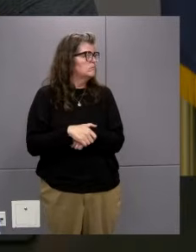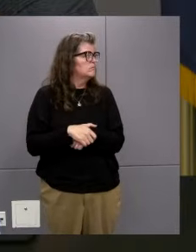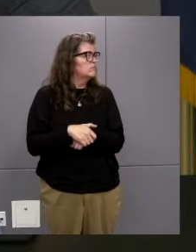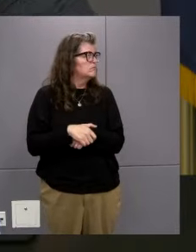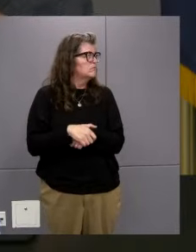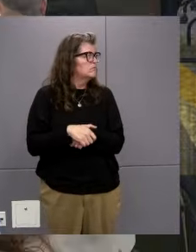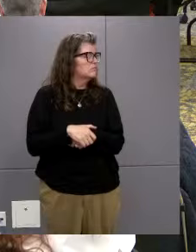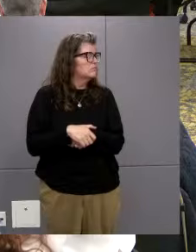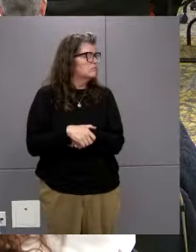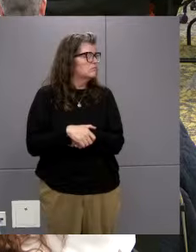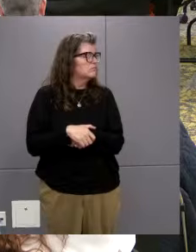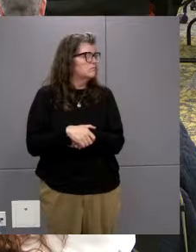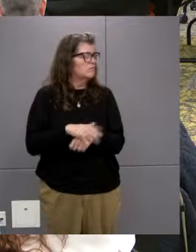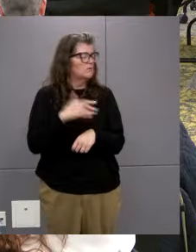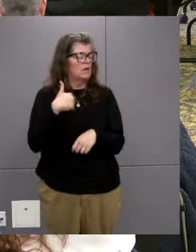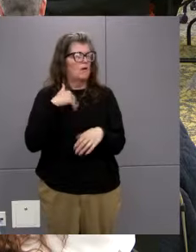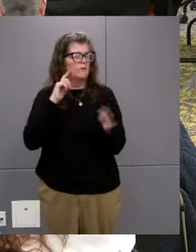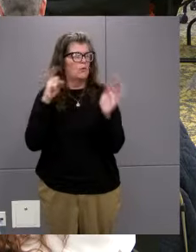recognition.